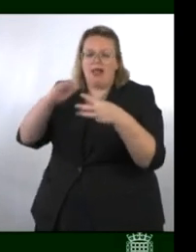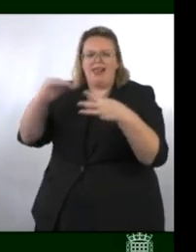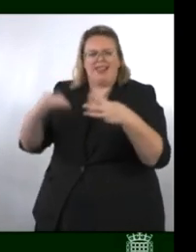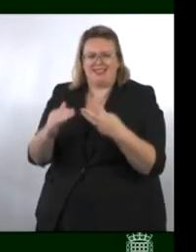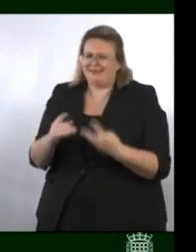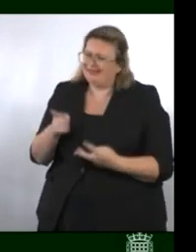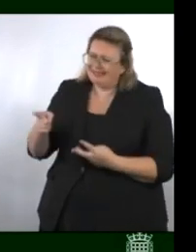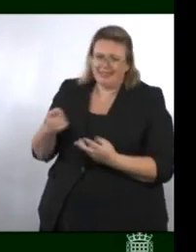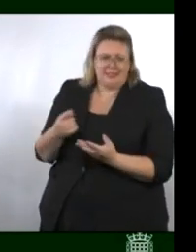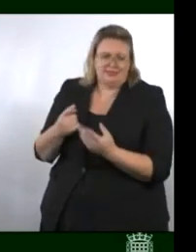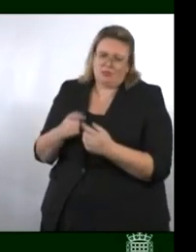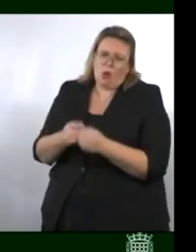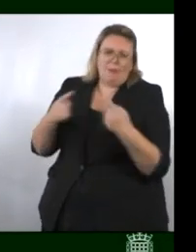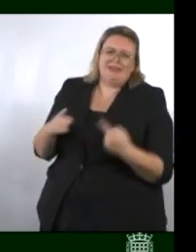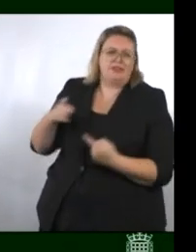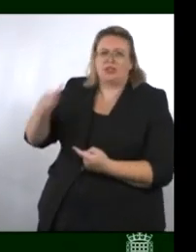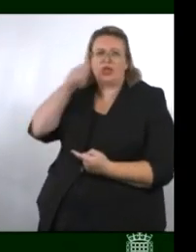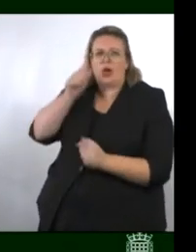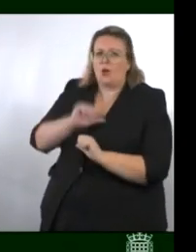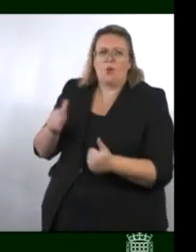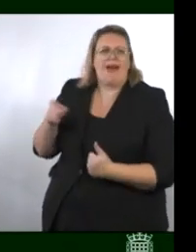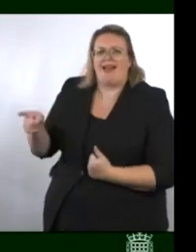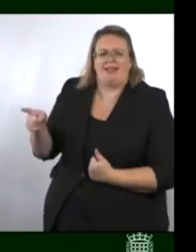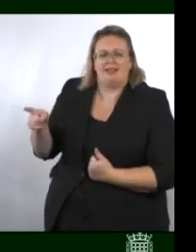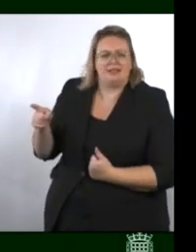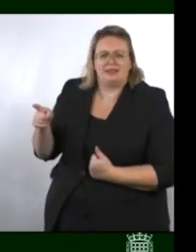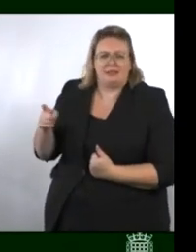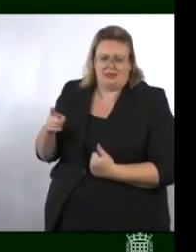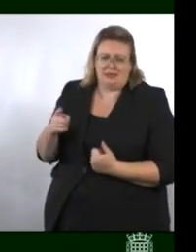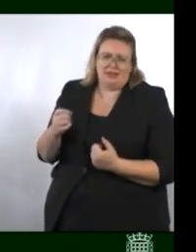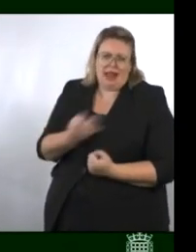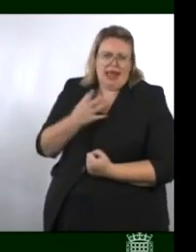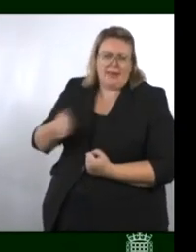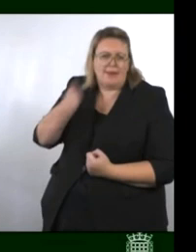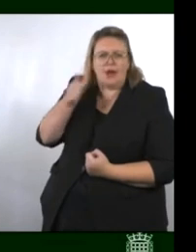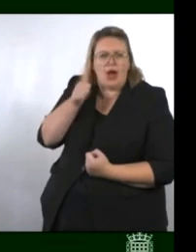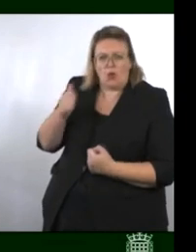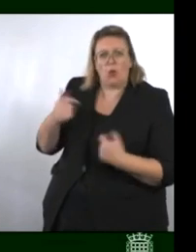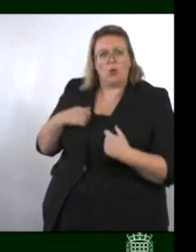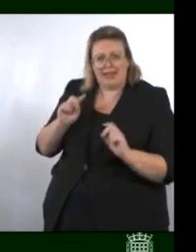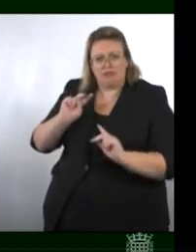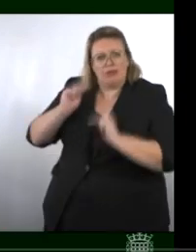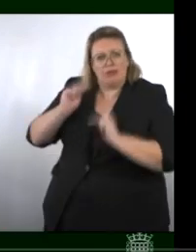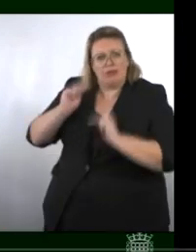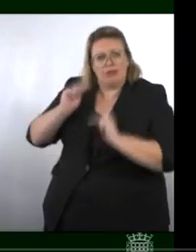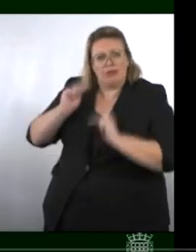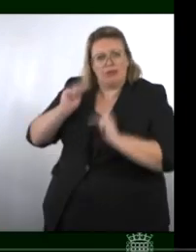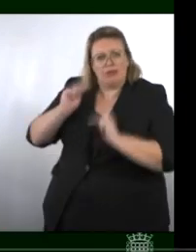well, the measures that are put in place are reviewed every 28 days.